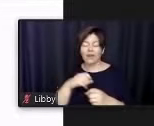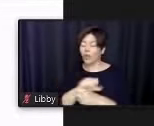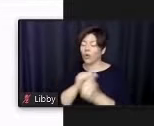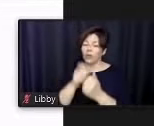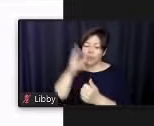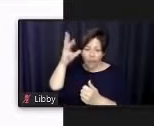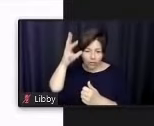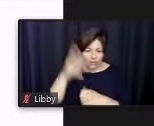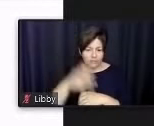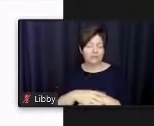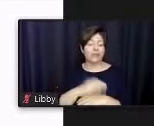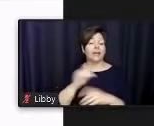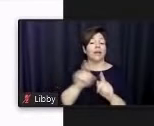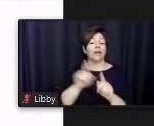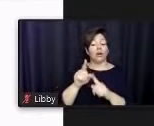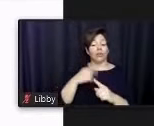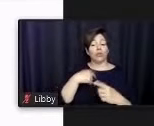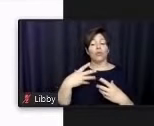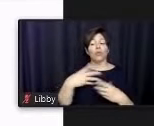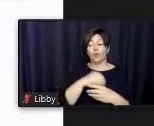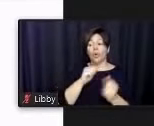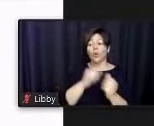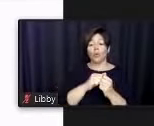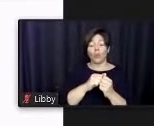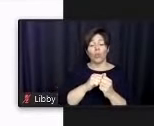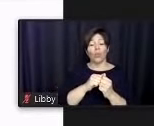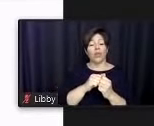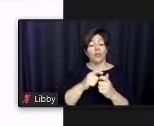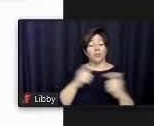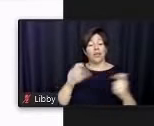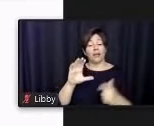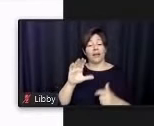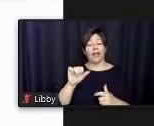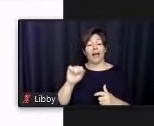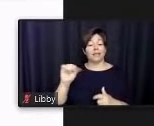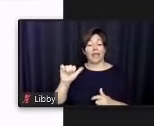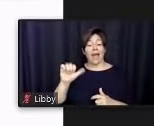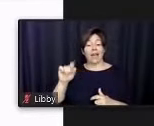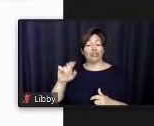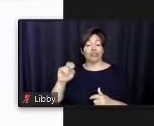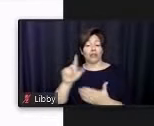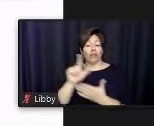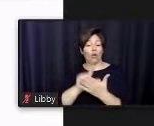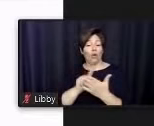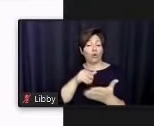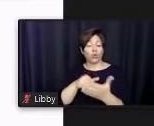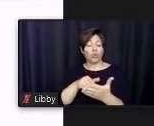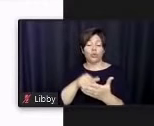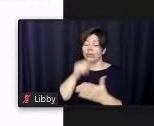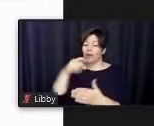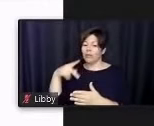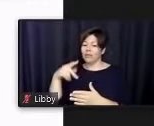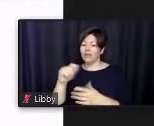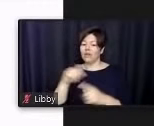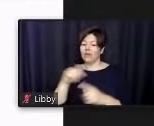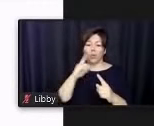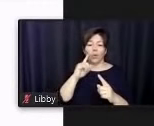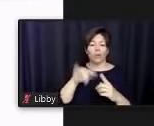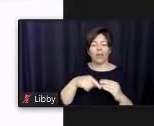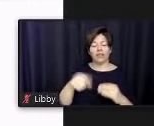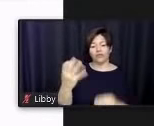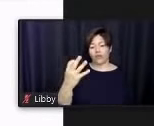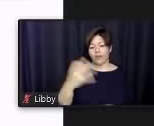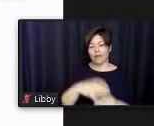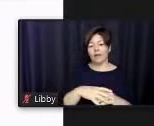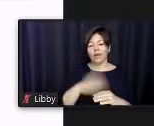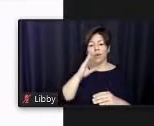I also am involved in a major class action lawsuit against the state, which you will hear about, not Pennsylvania, which you will hear about on Friday. It'll be